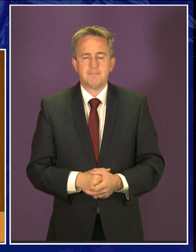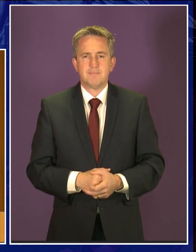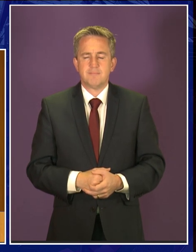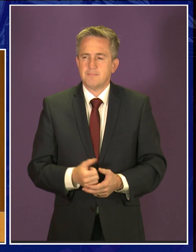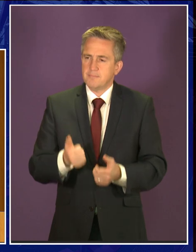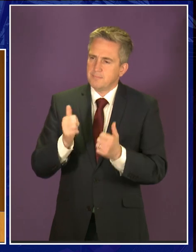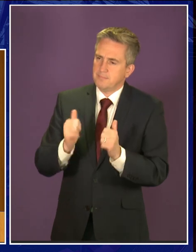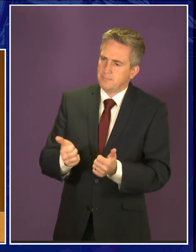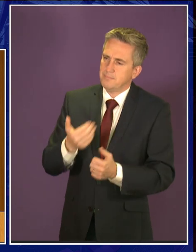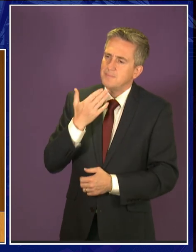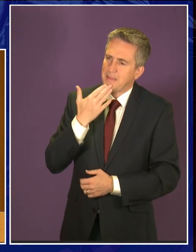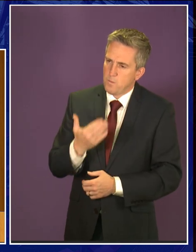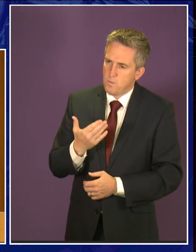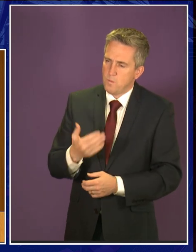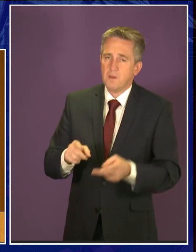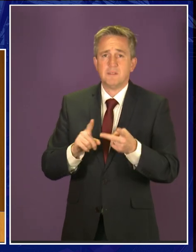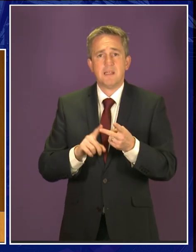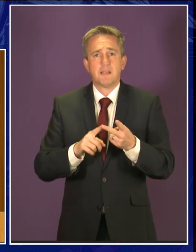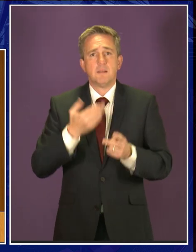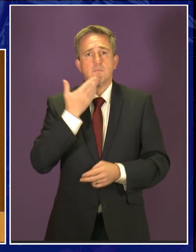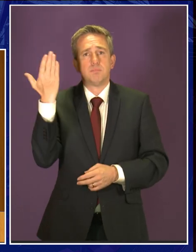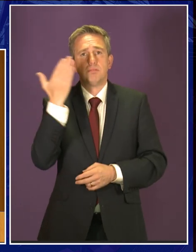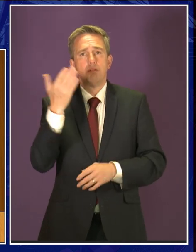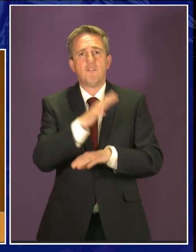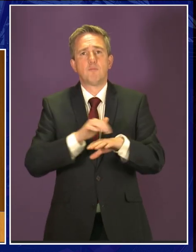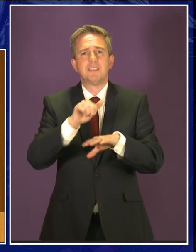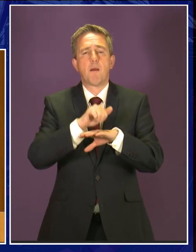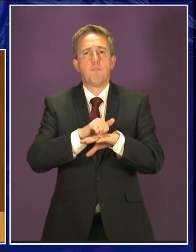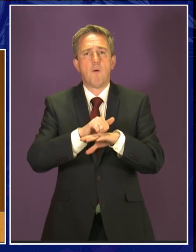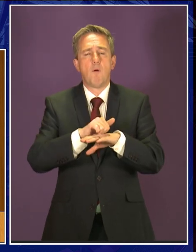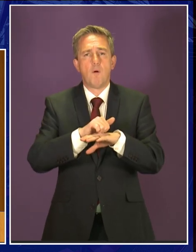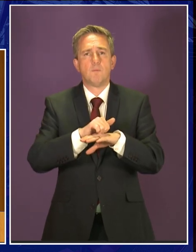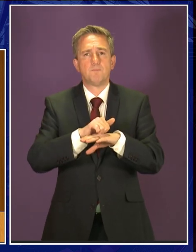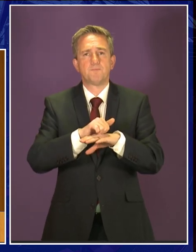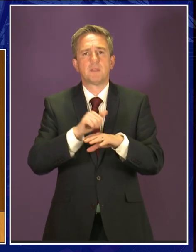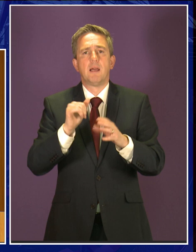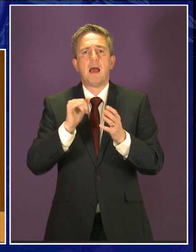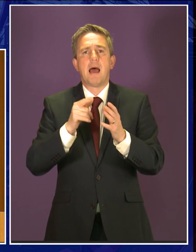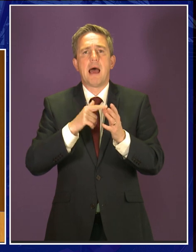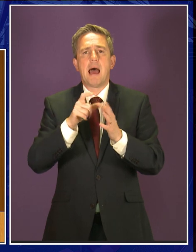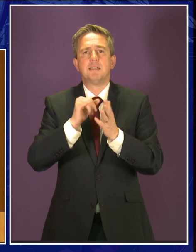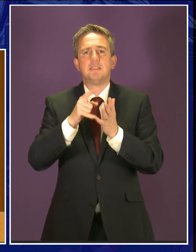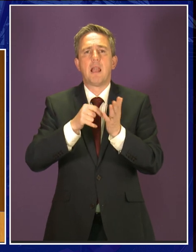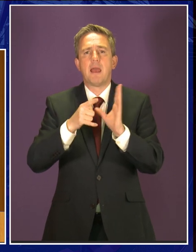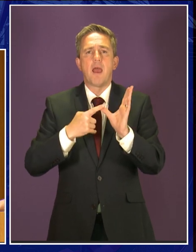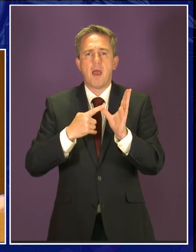Nicholas, thank you very much indeed. I'd now like to call a colleague from Singapore, Shafika Ada Salehin.